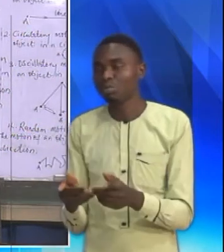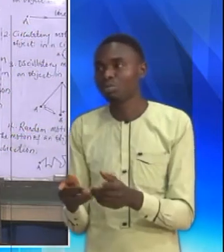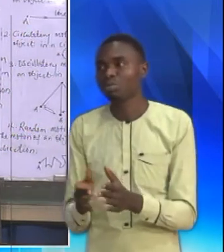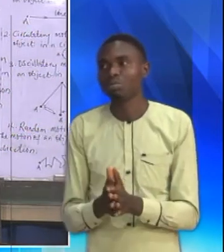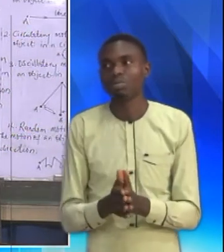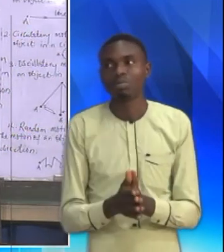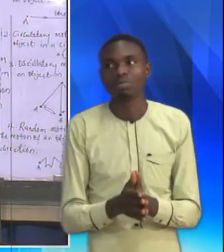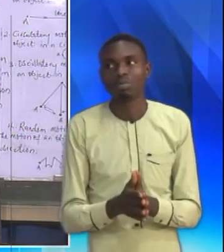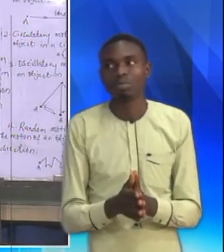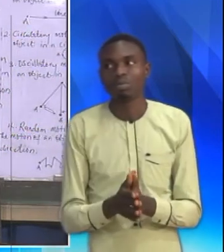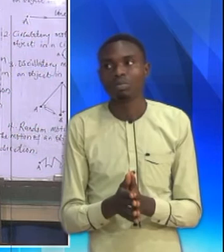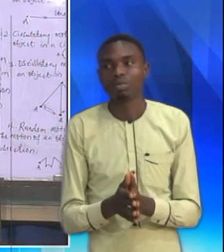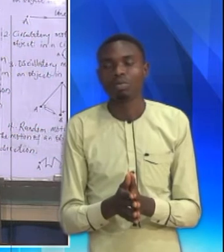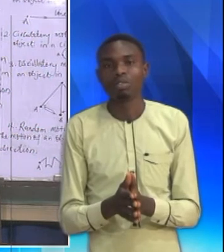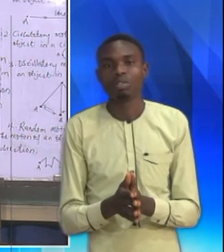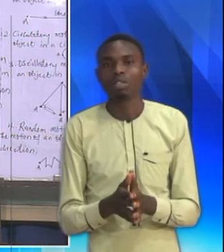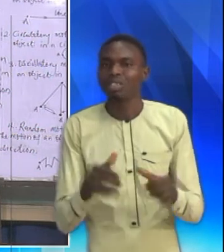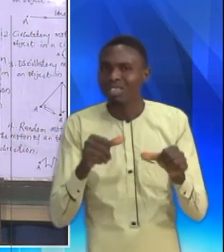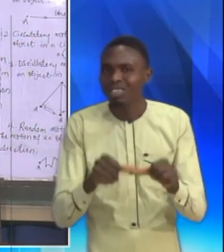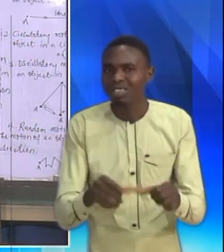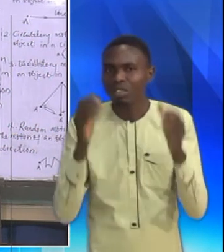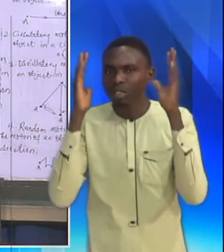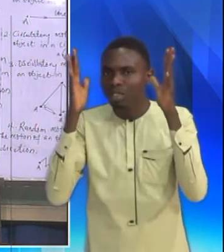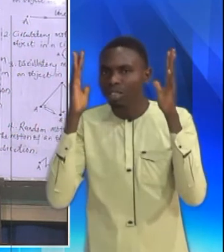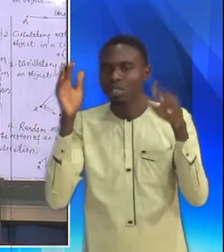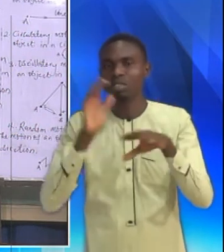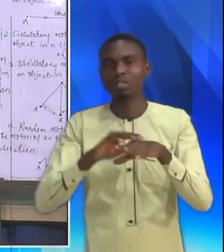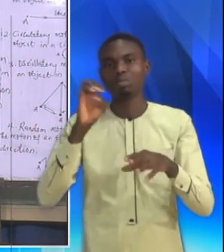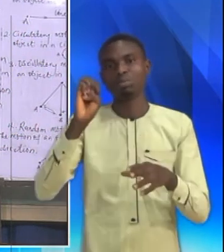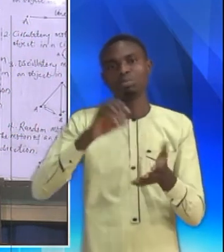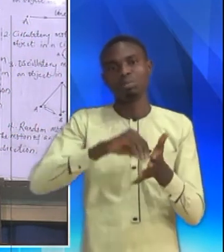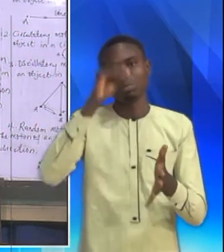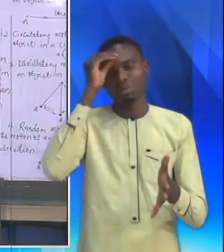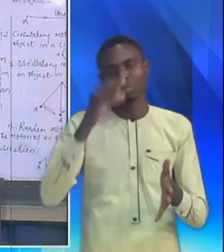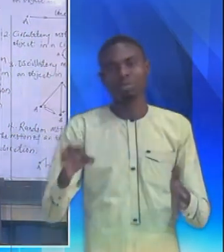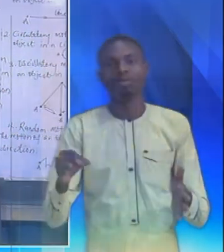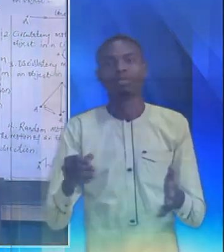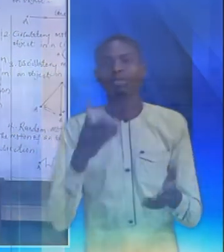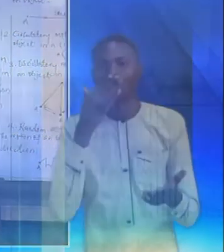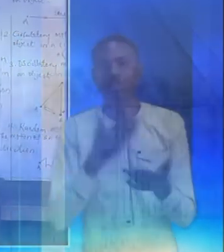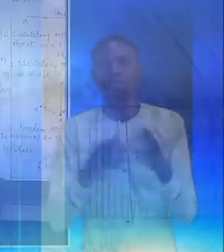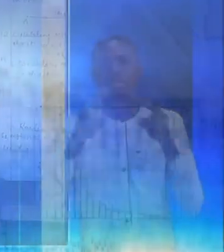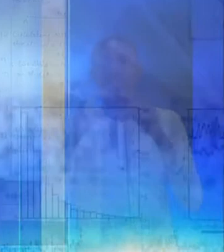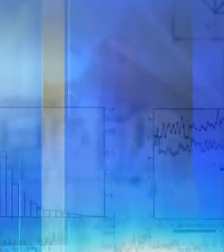concentrate on this e-learning program. Thank you very much for watching. Thank you.